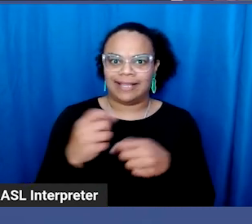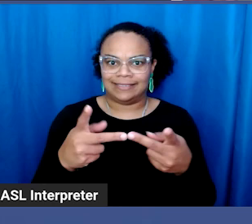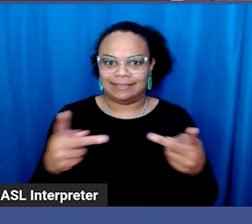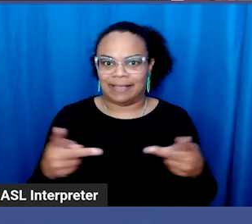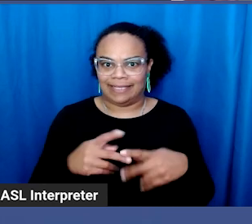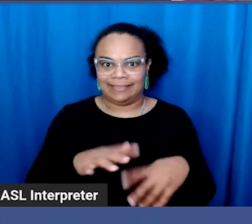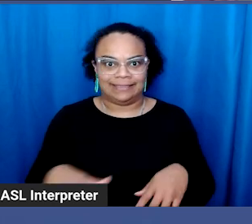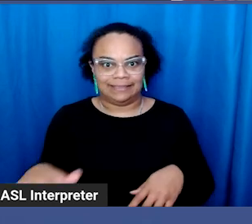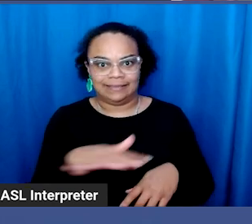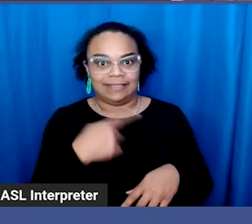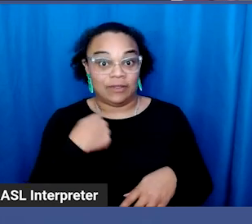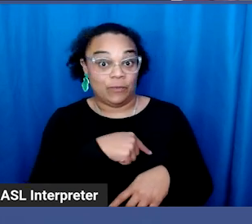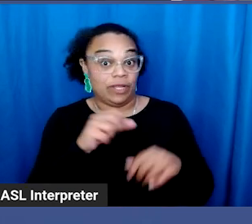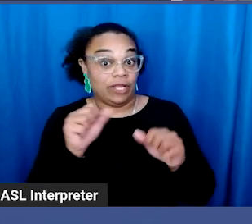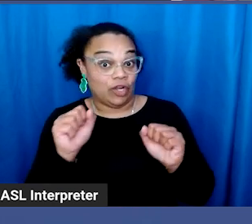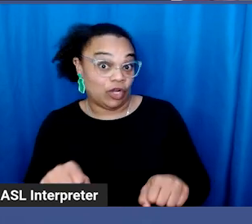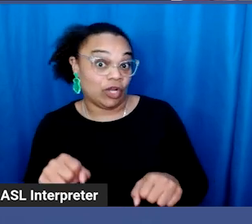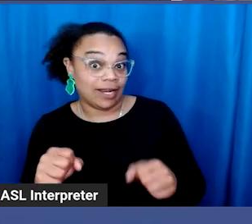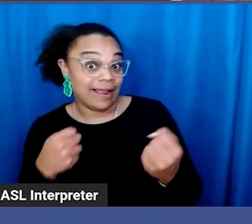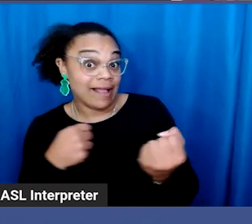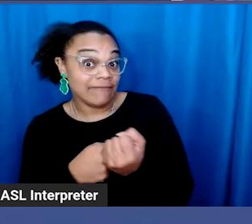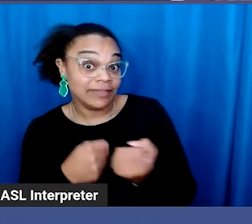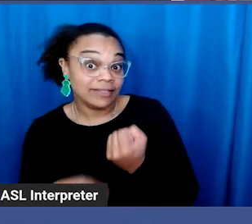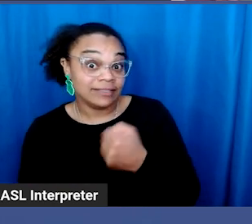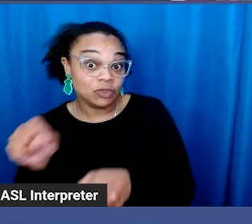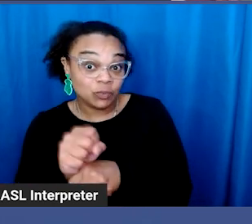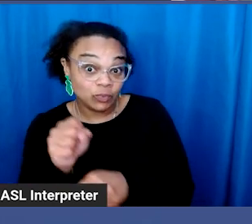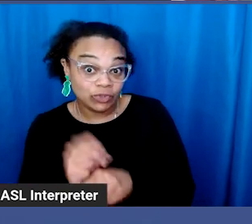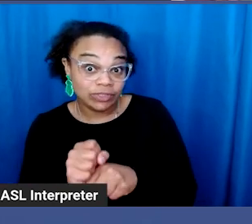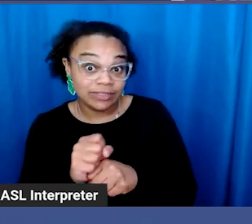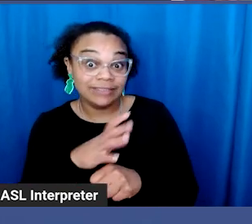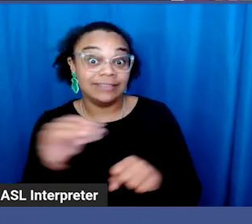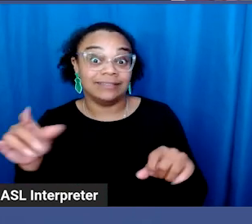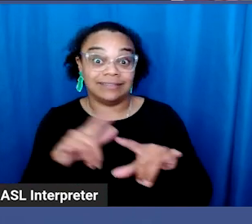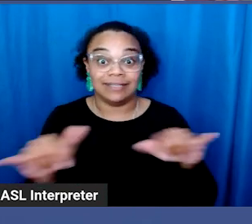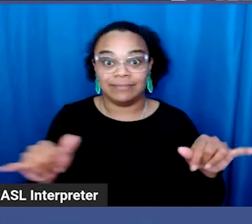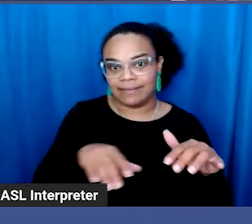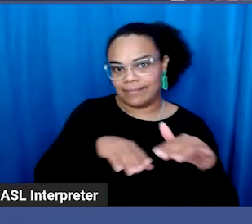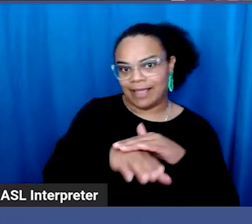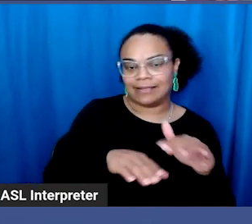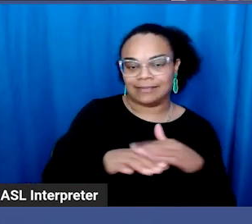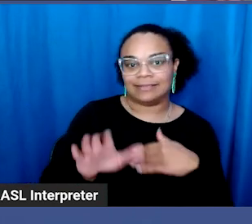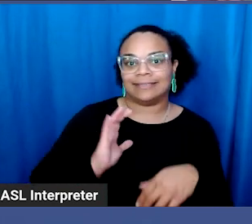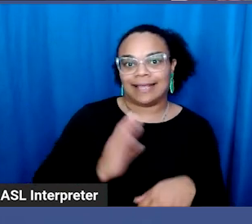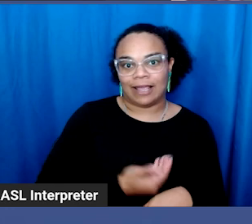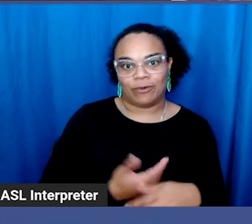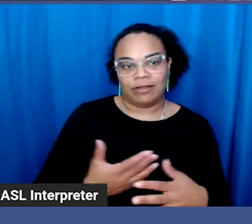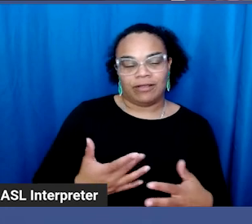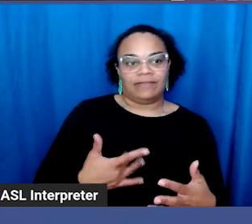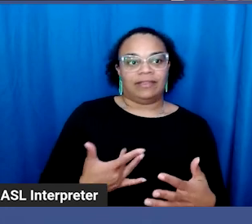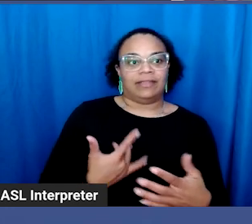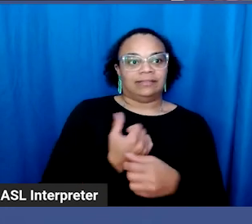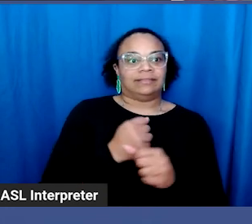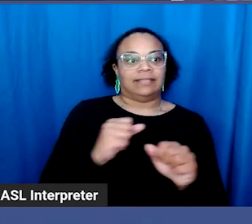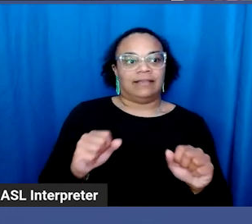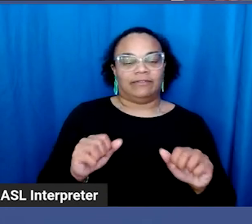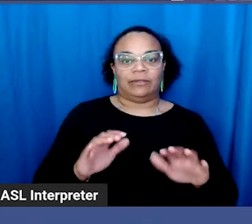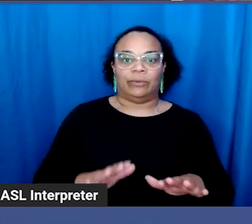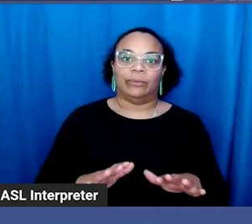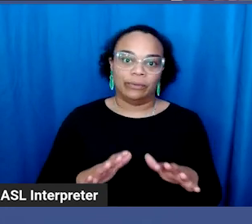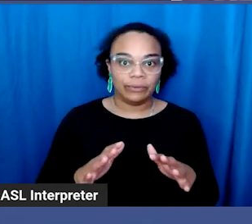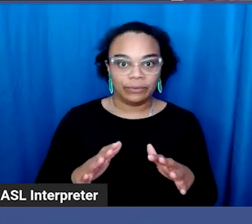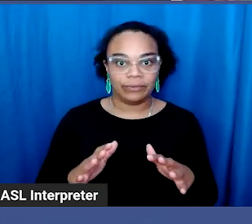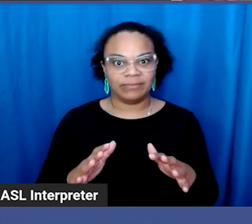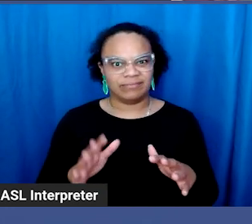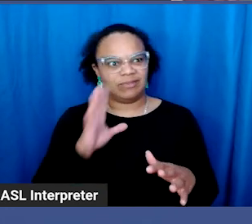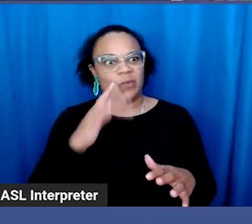we could do advocacy work, where we can access our own sense of safety, and